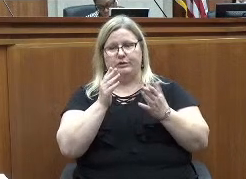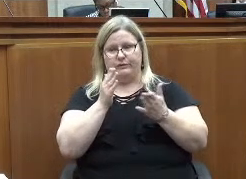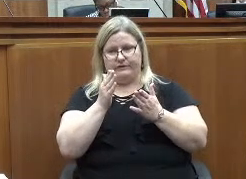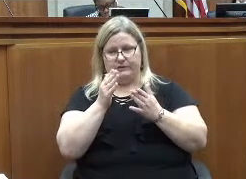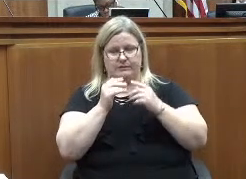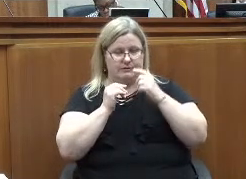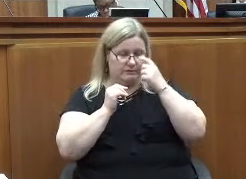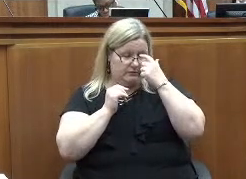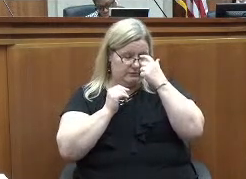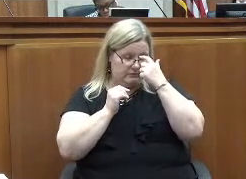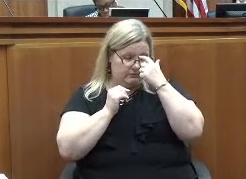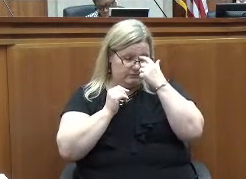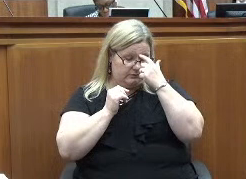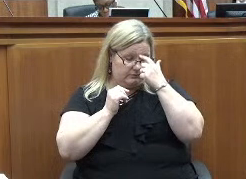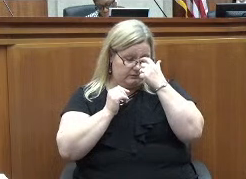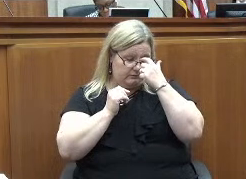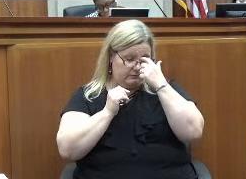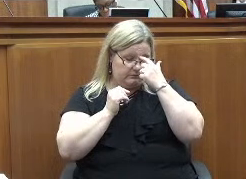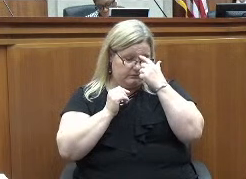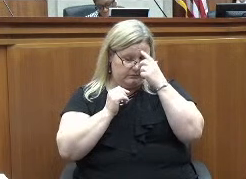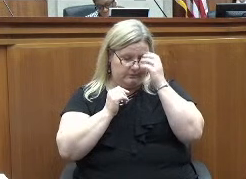services.